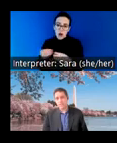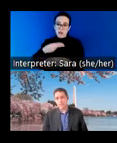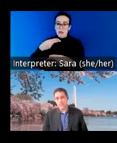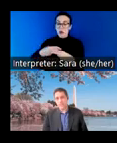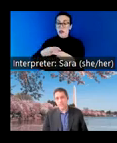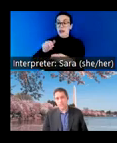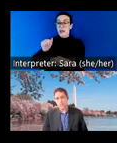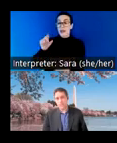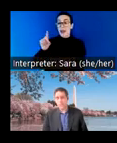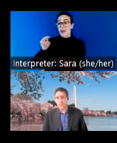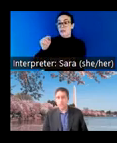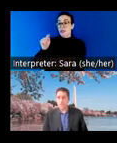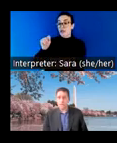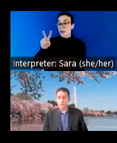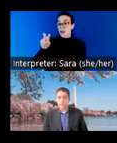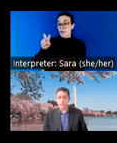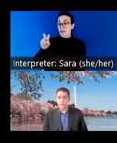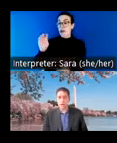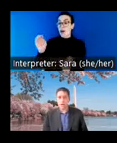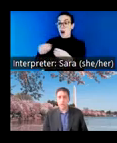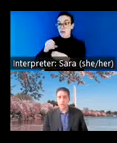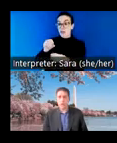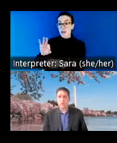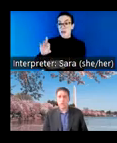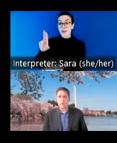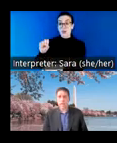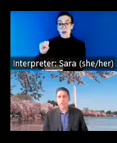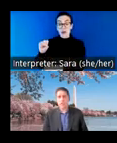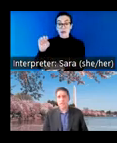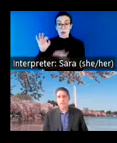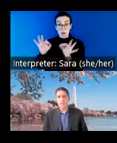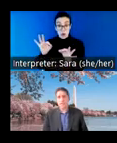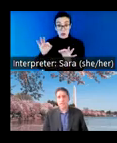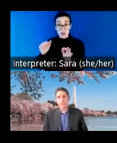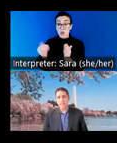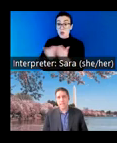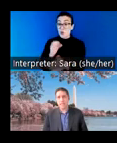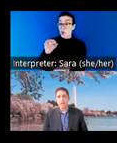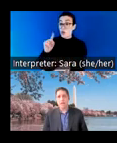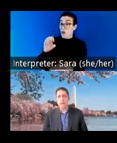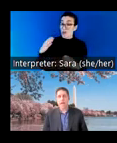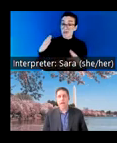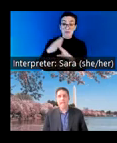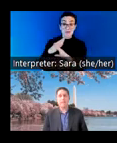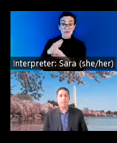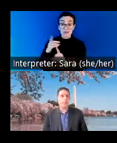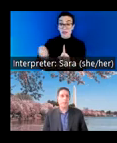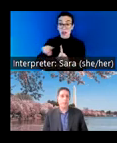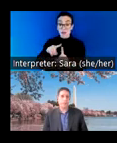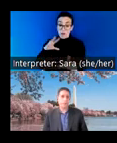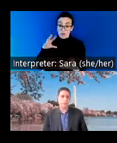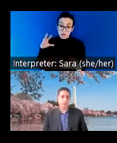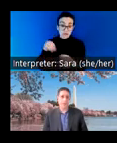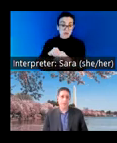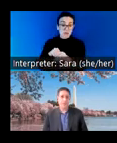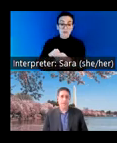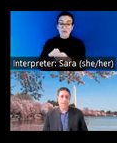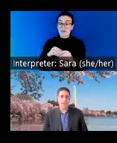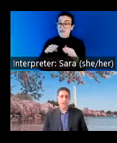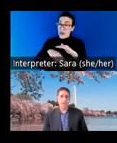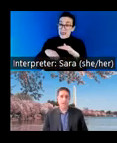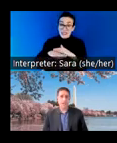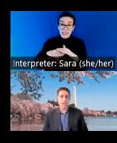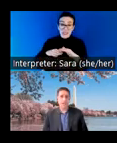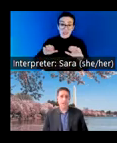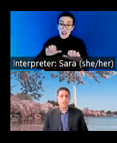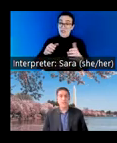Administrative Office of the U.S. Courts, and they were prohibited by a new code from engaging in the most basic acts of political participation,